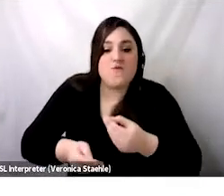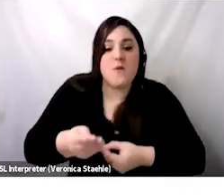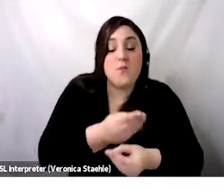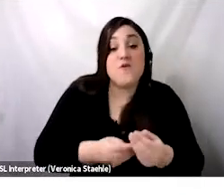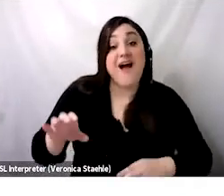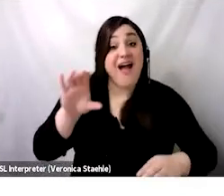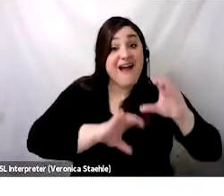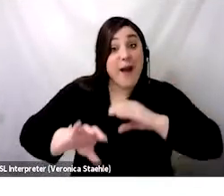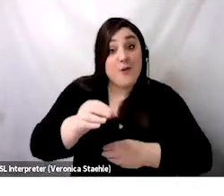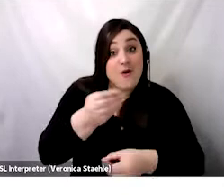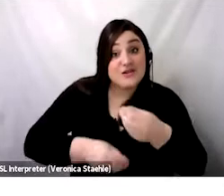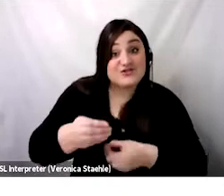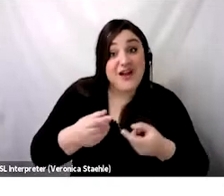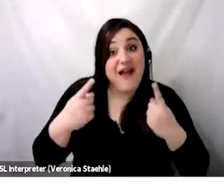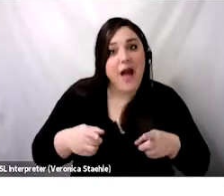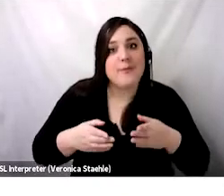photosynthesis.